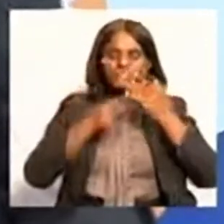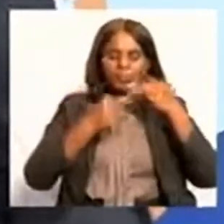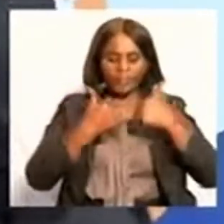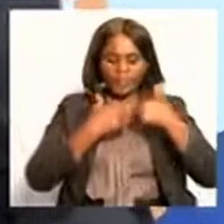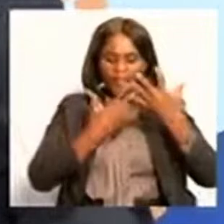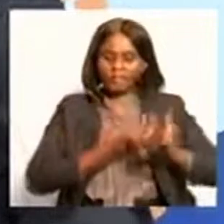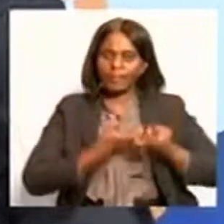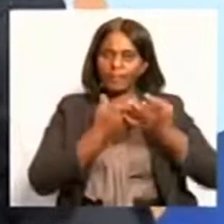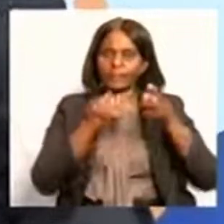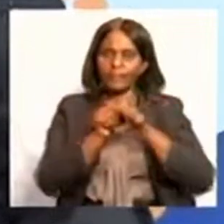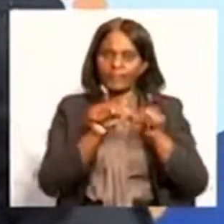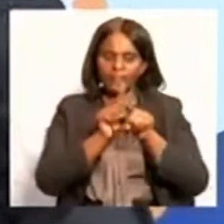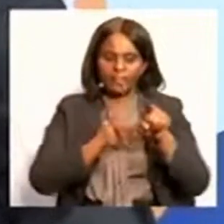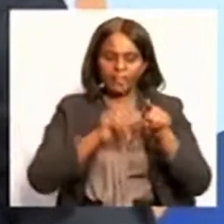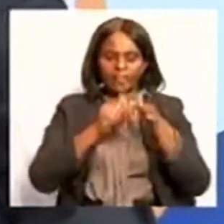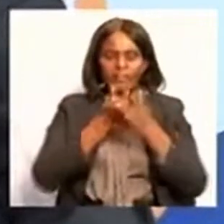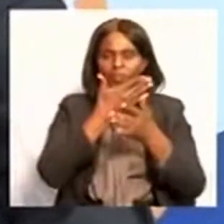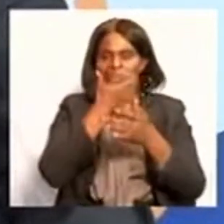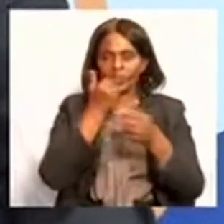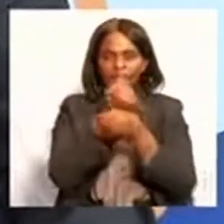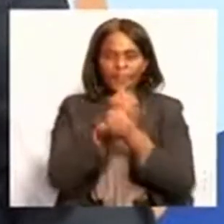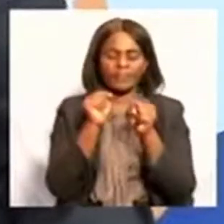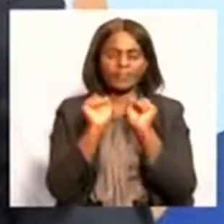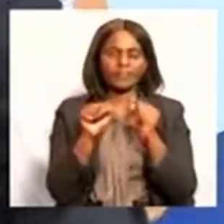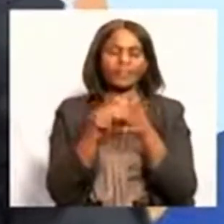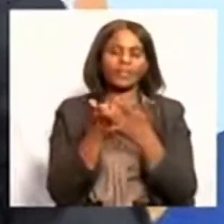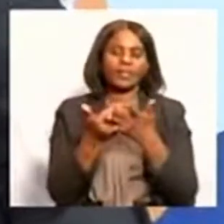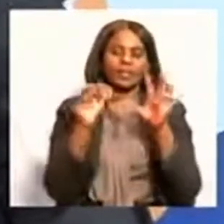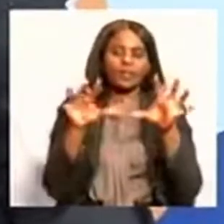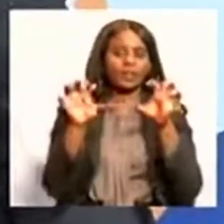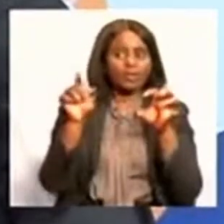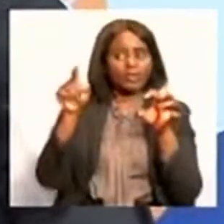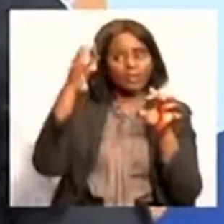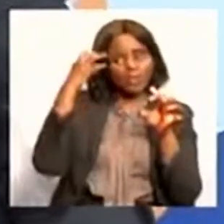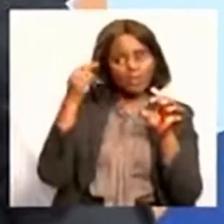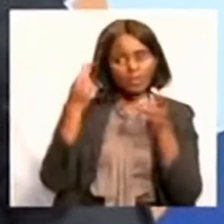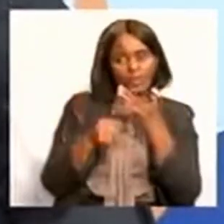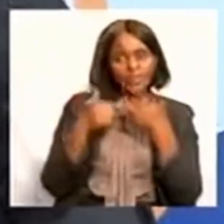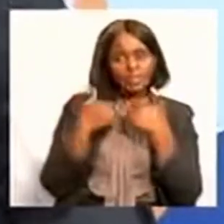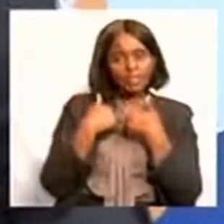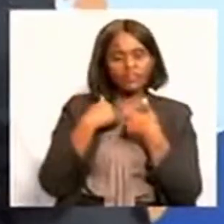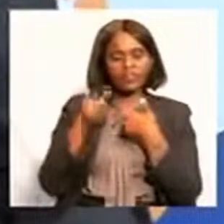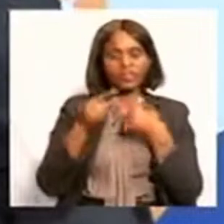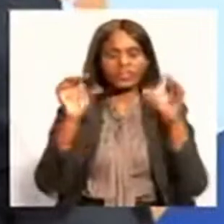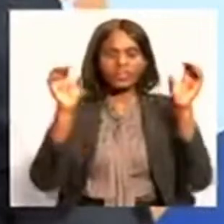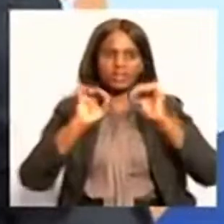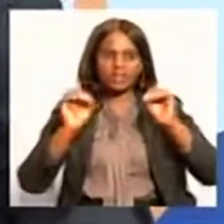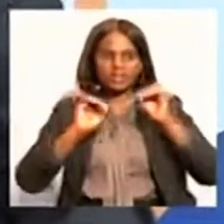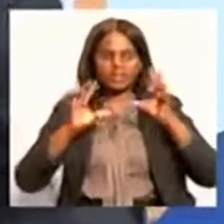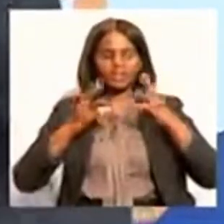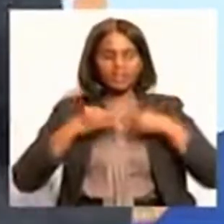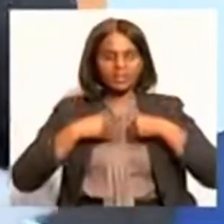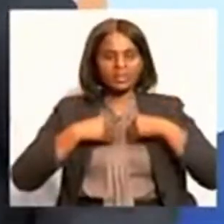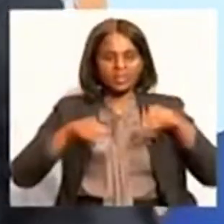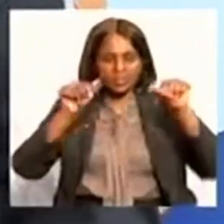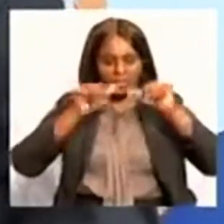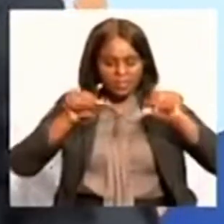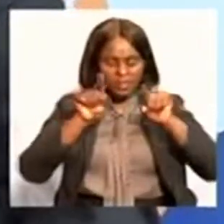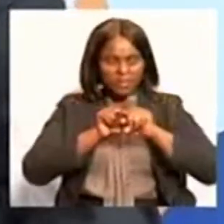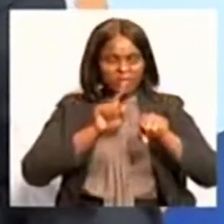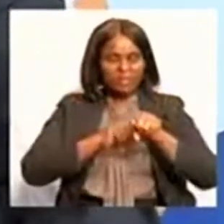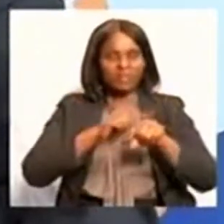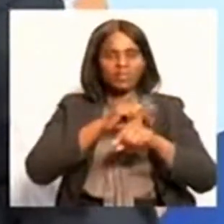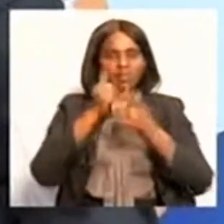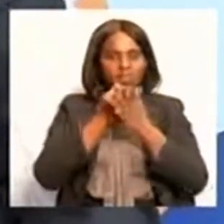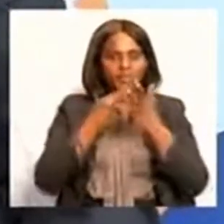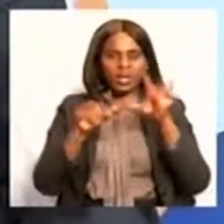how best they can be addressed. Cabinet Office has what is known as a zero tolerance audit queries, as the Secretary,